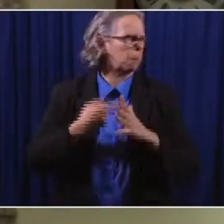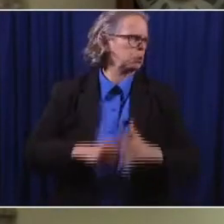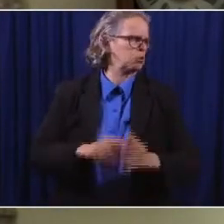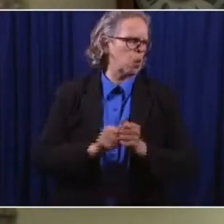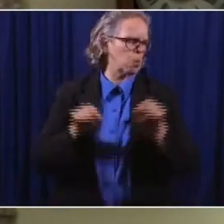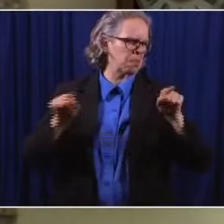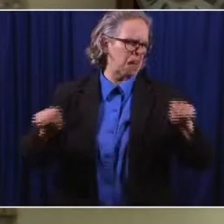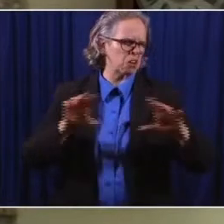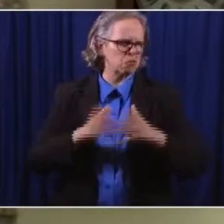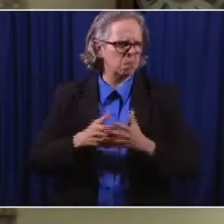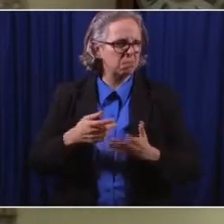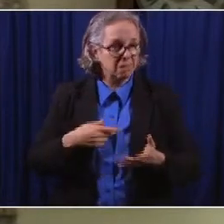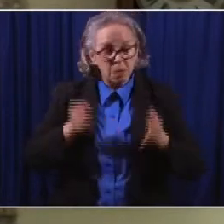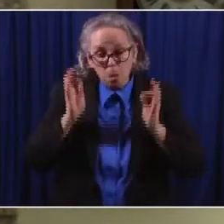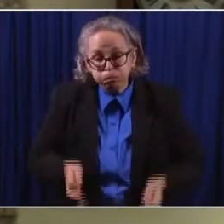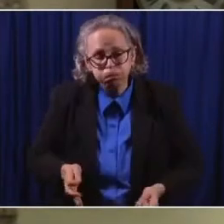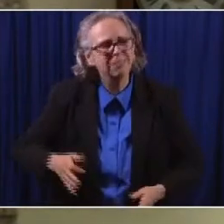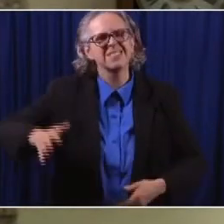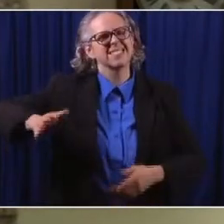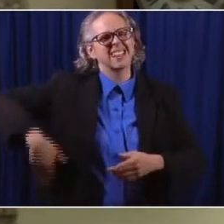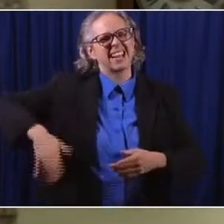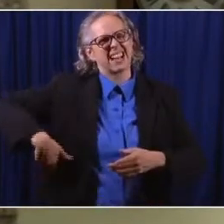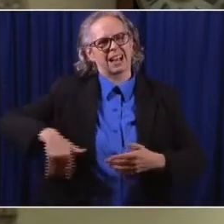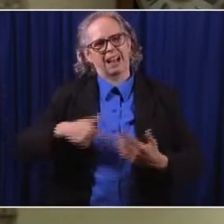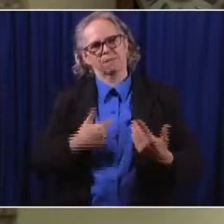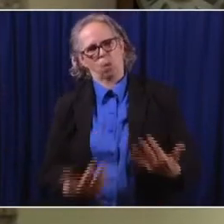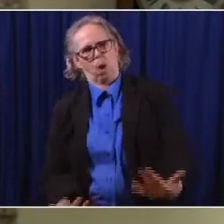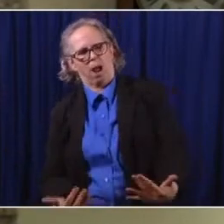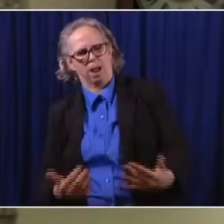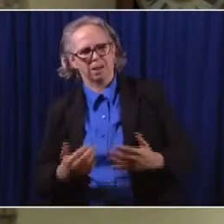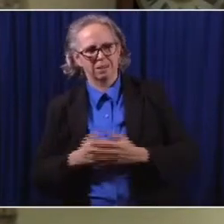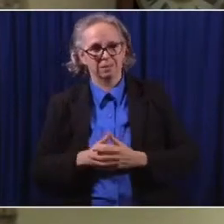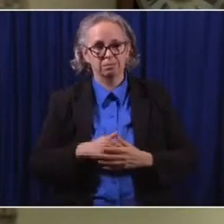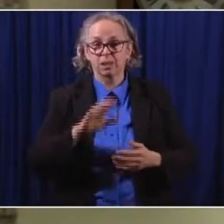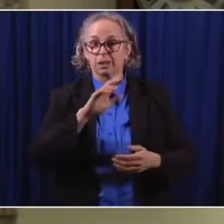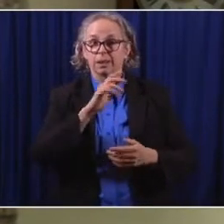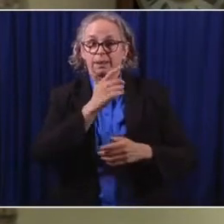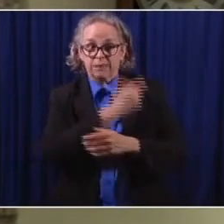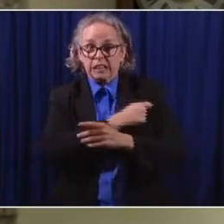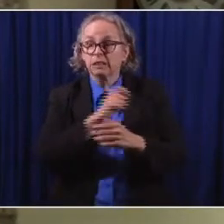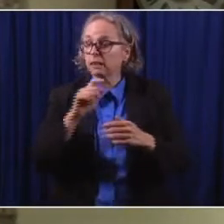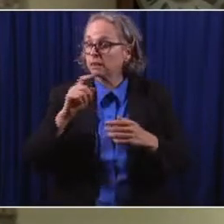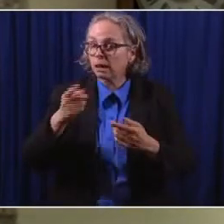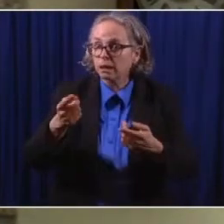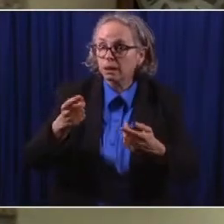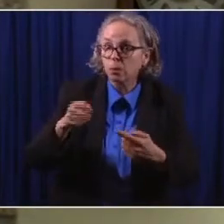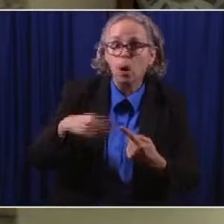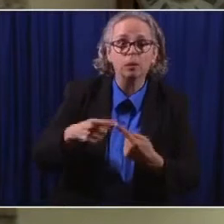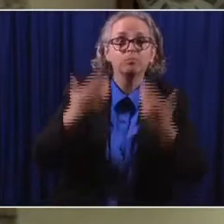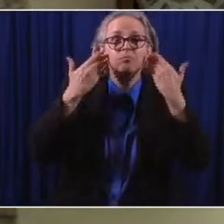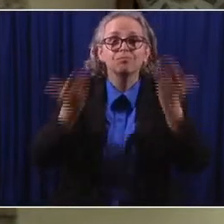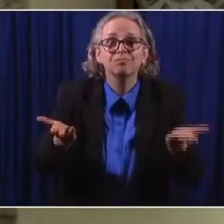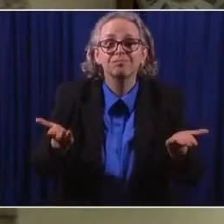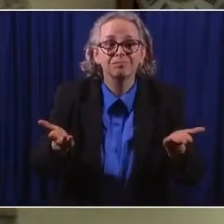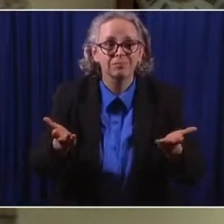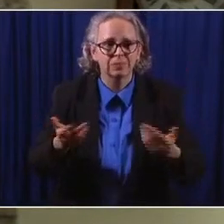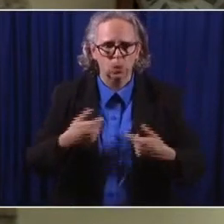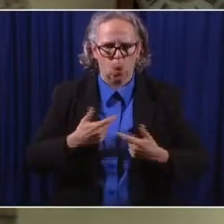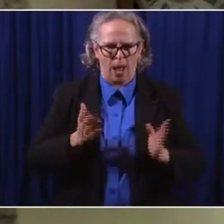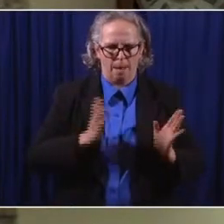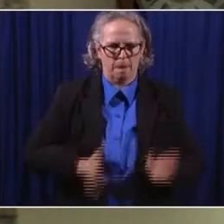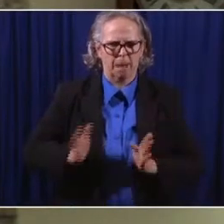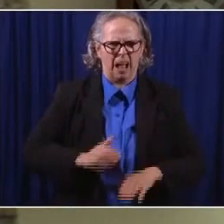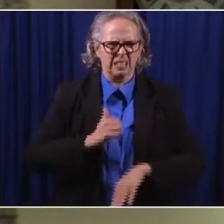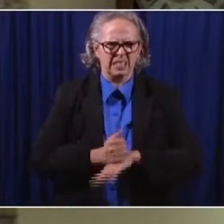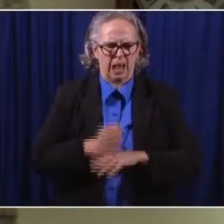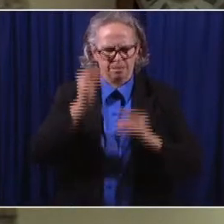we don't have anything to announce yet. We don't know when this is coming, but our job is to get ready and to try to come up with